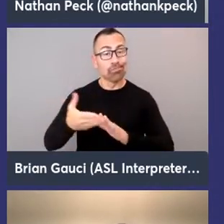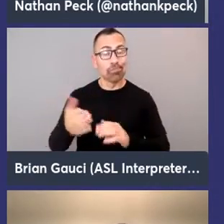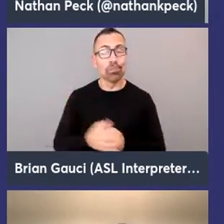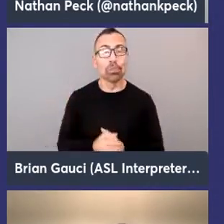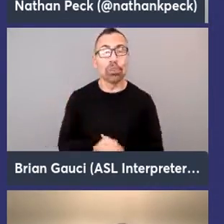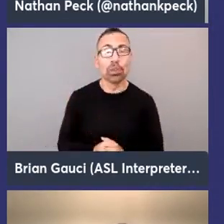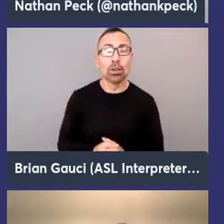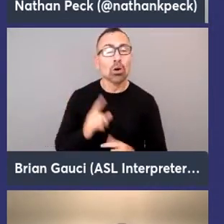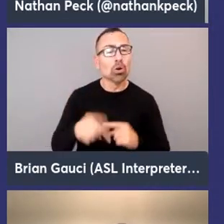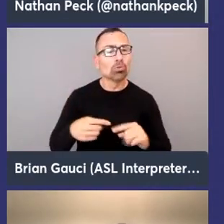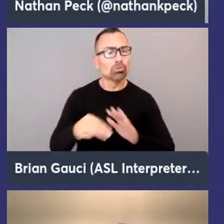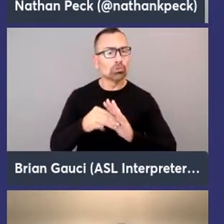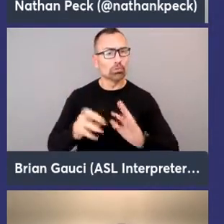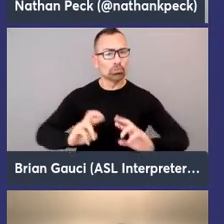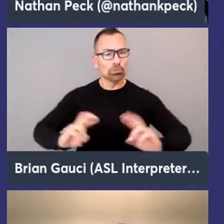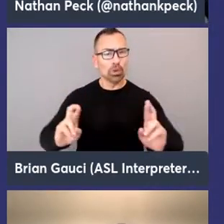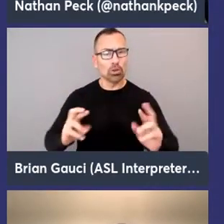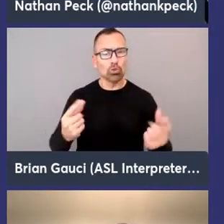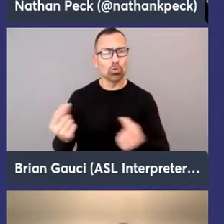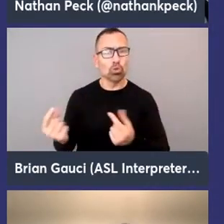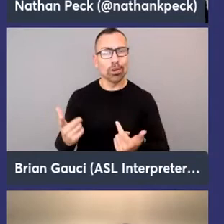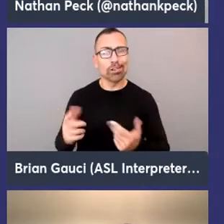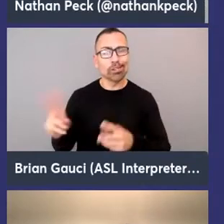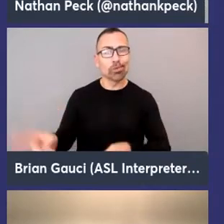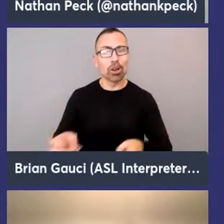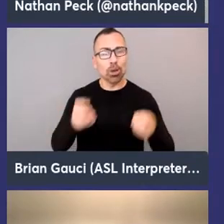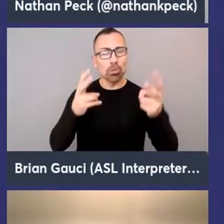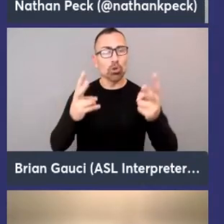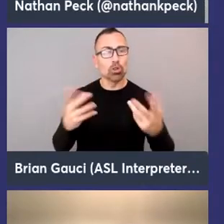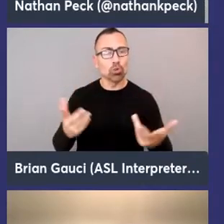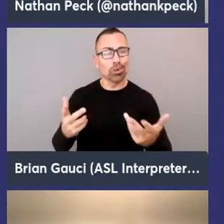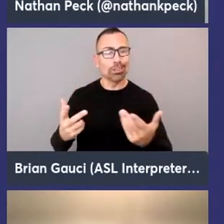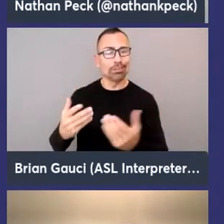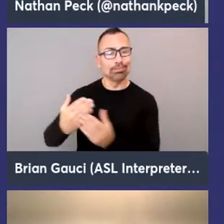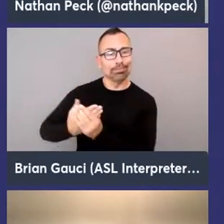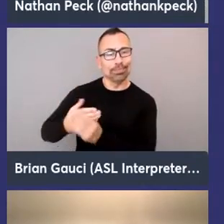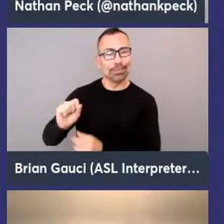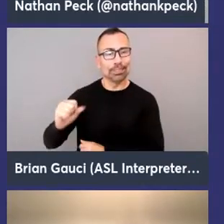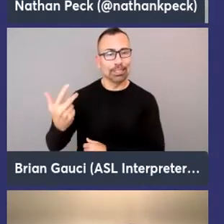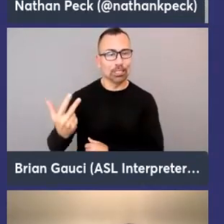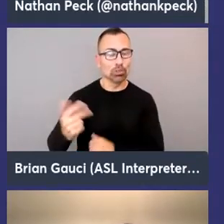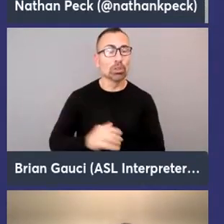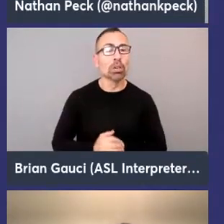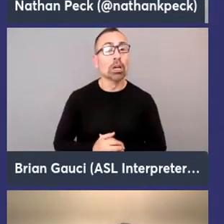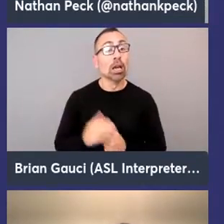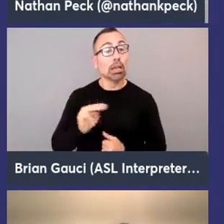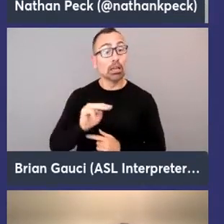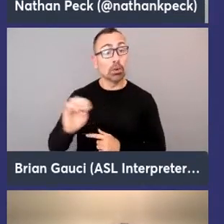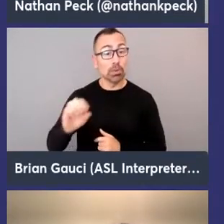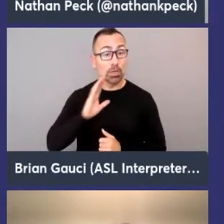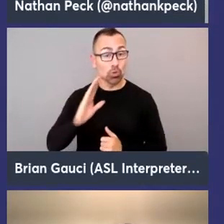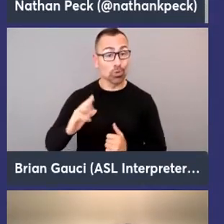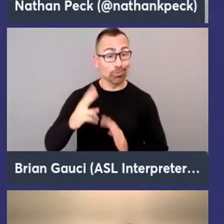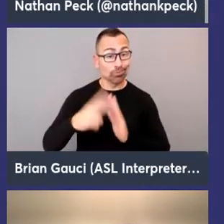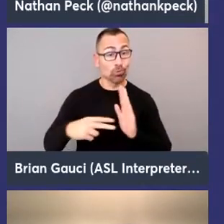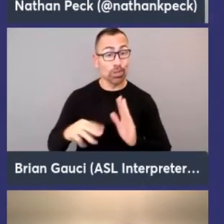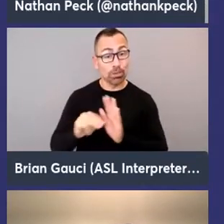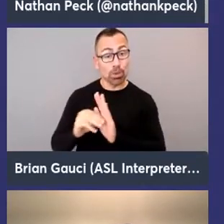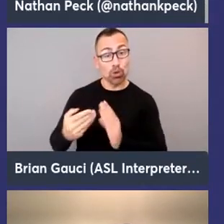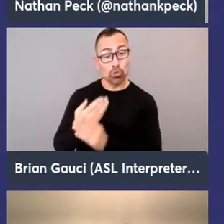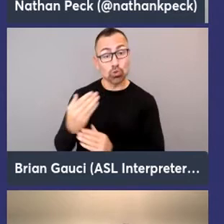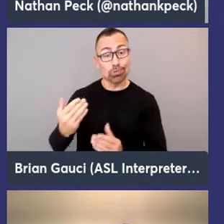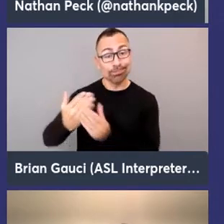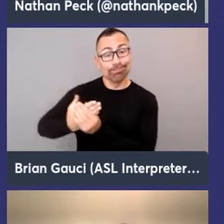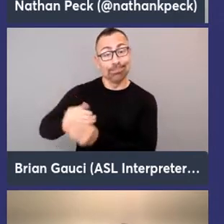ready, we need to upload it to S3 so that MME can read those models from S3 and serve the traffic that's coming